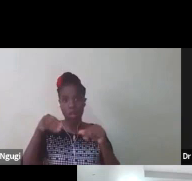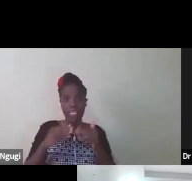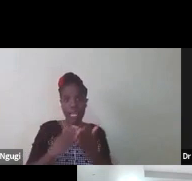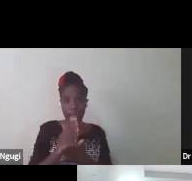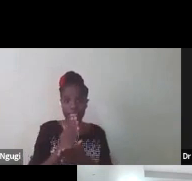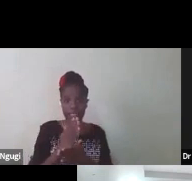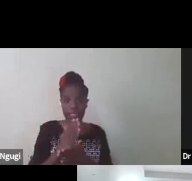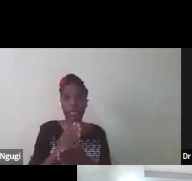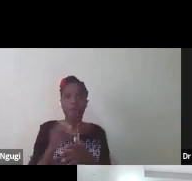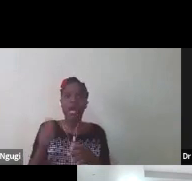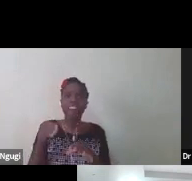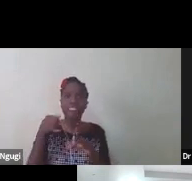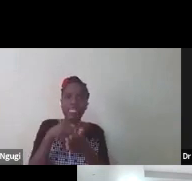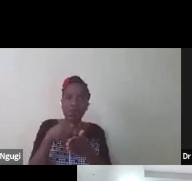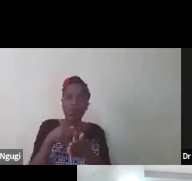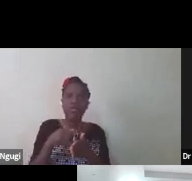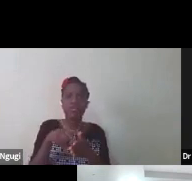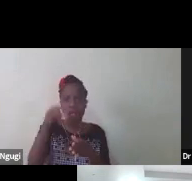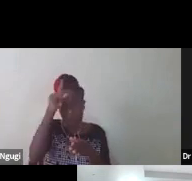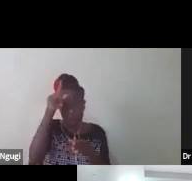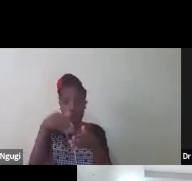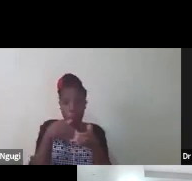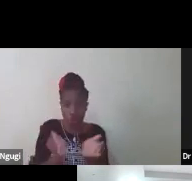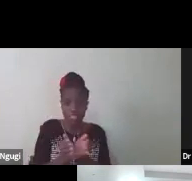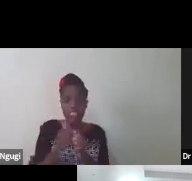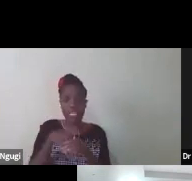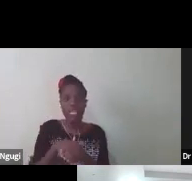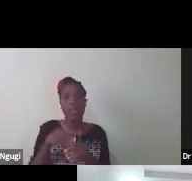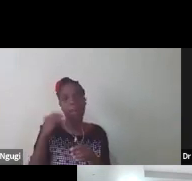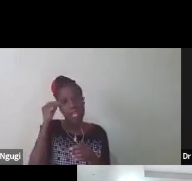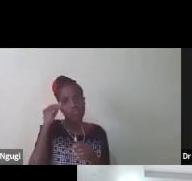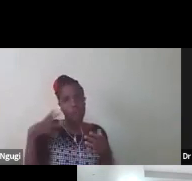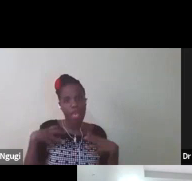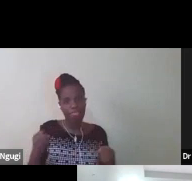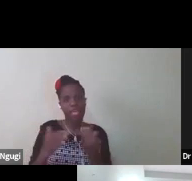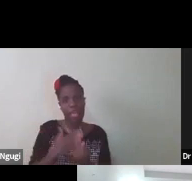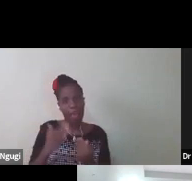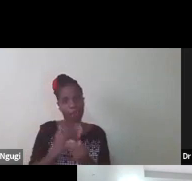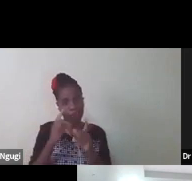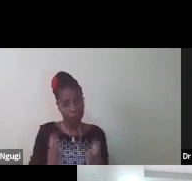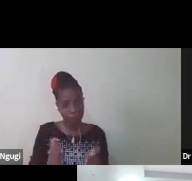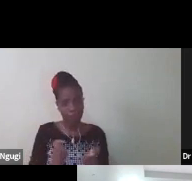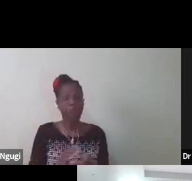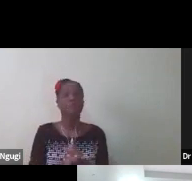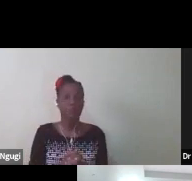players in our local community when it comes to mental health care?